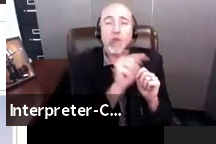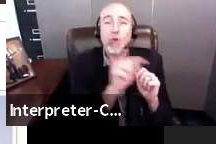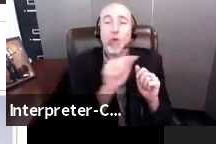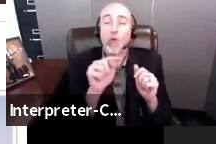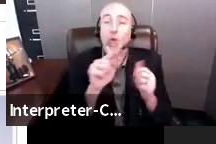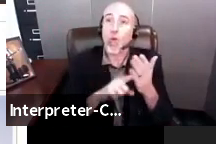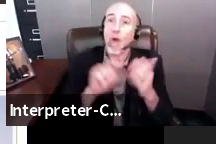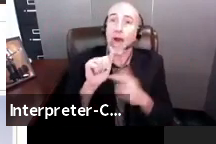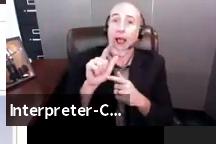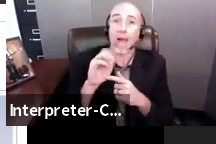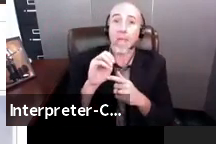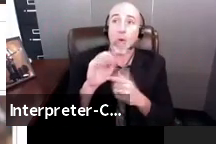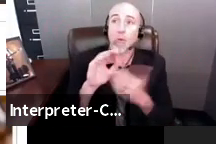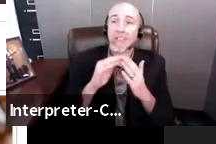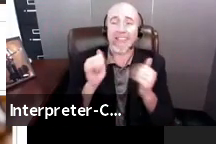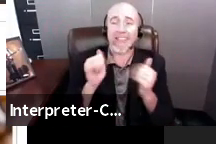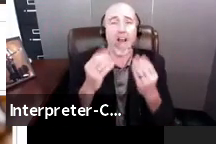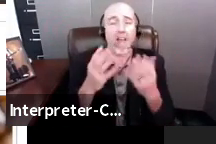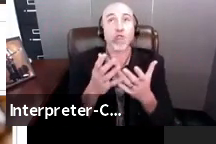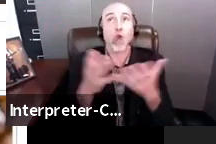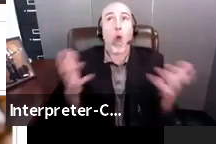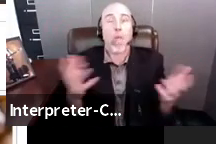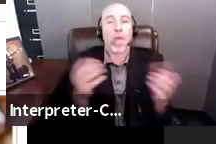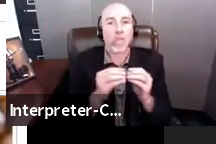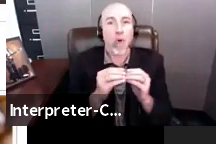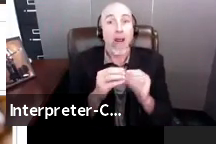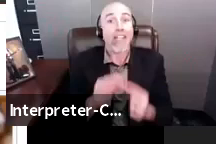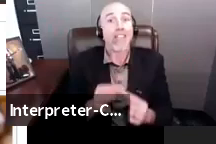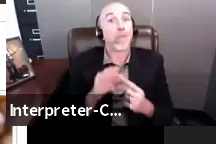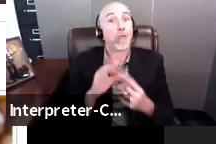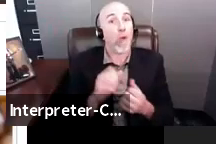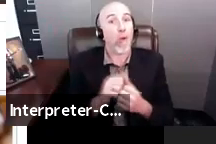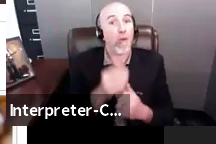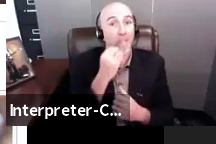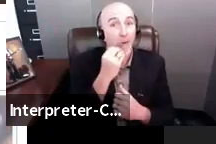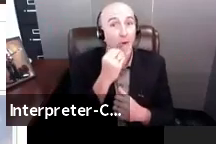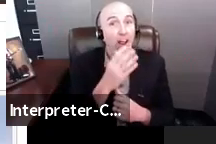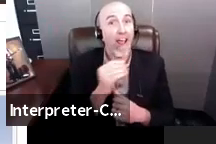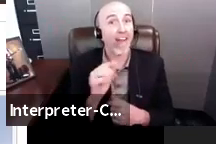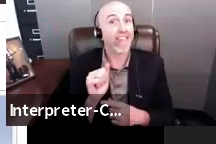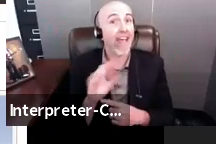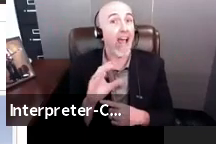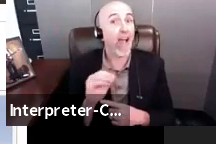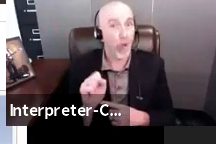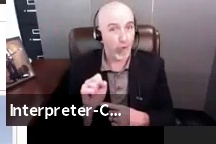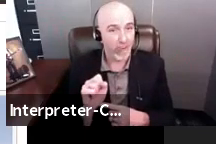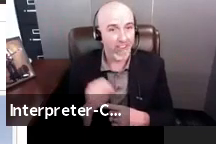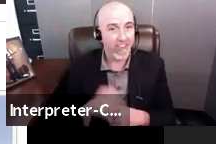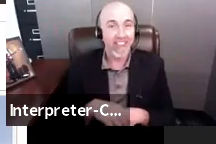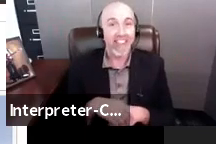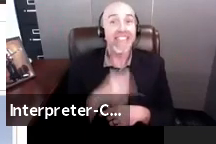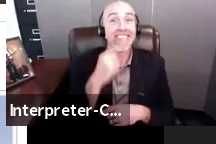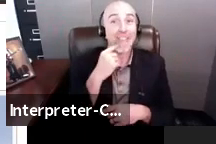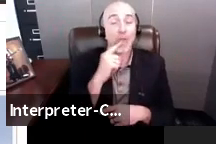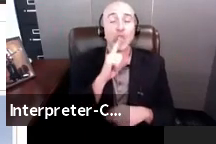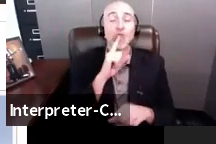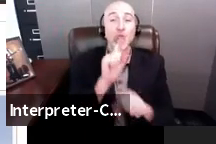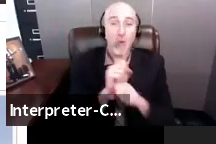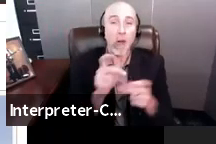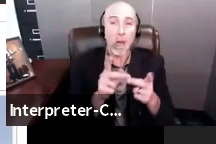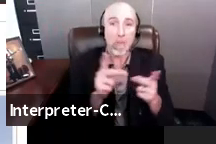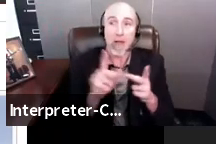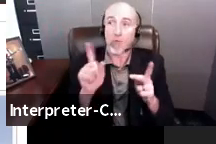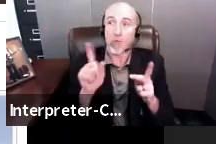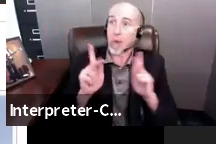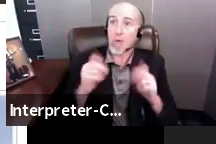offers so much more, especially when it comes to food and tacos. San Antonio is truly a place where people with